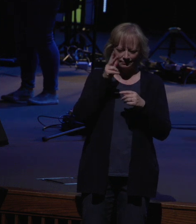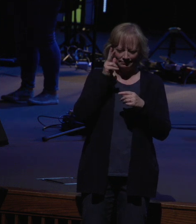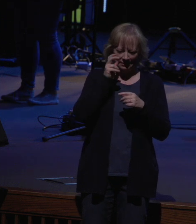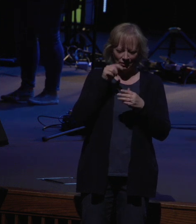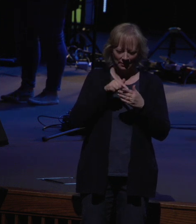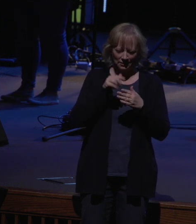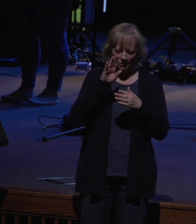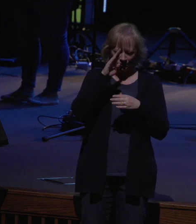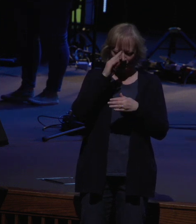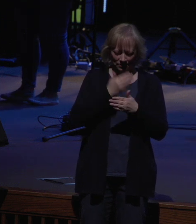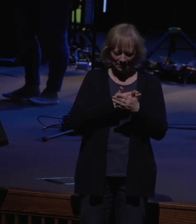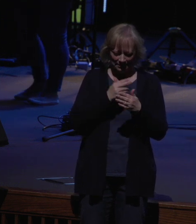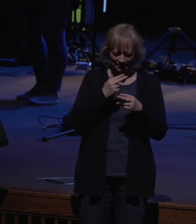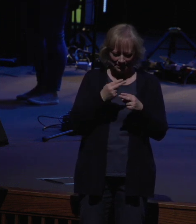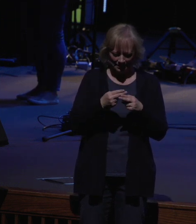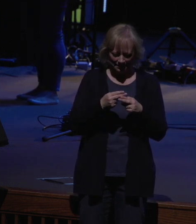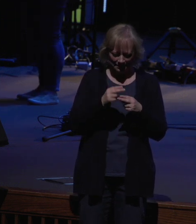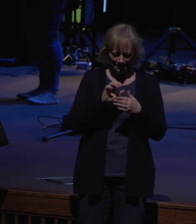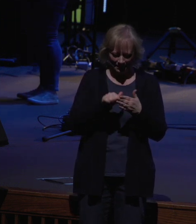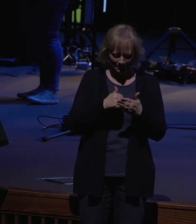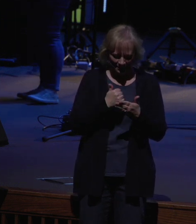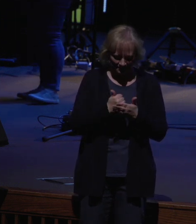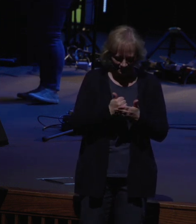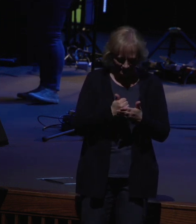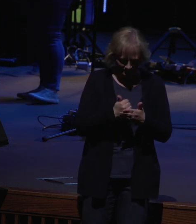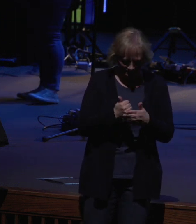In your son's name, amen.